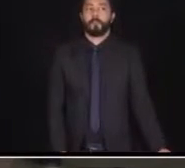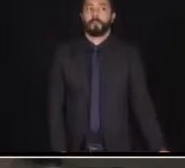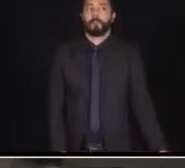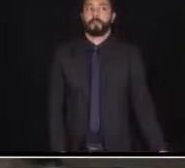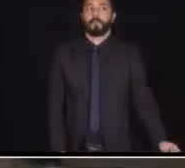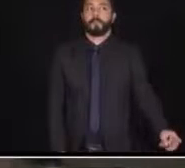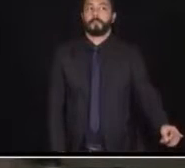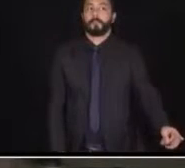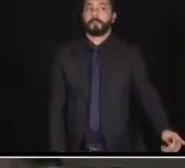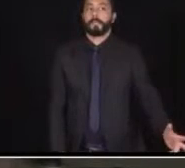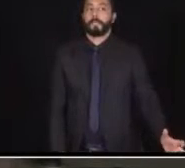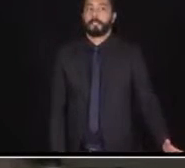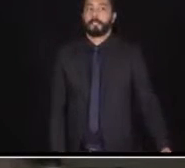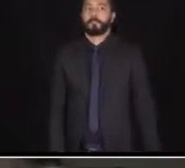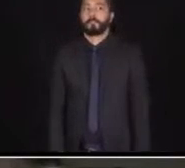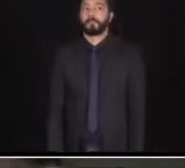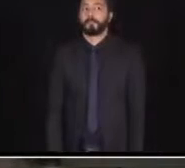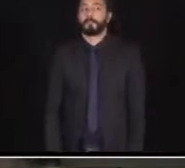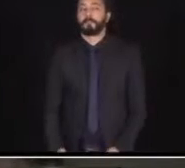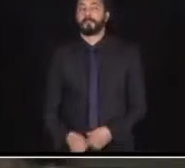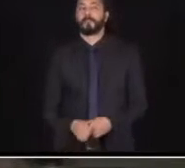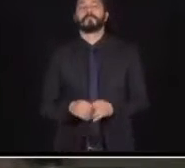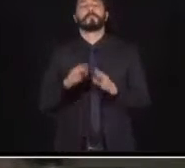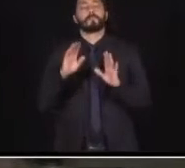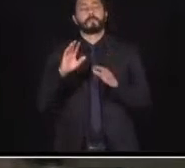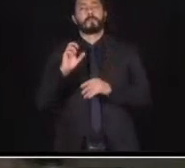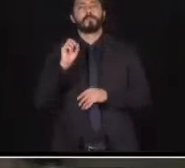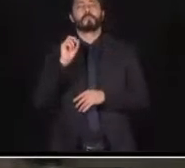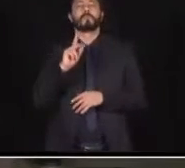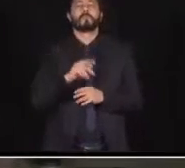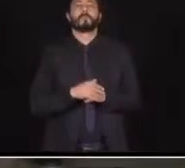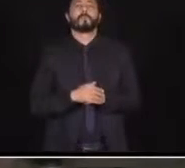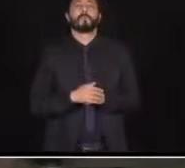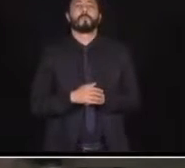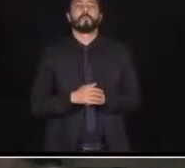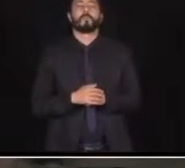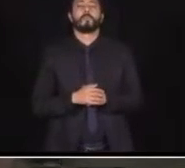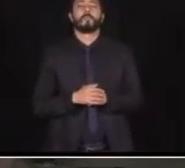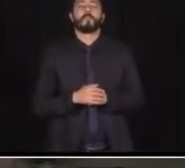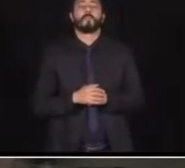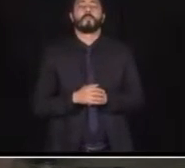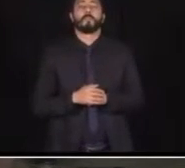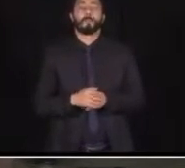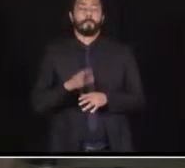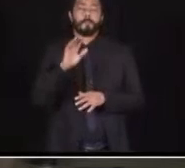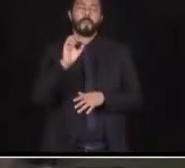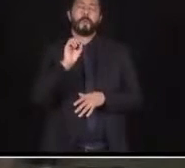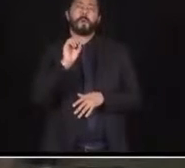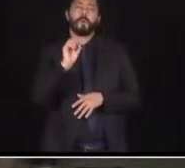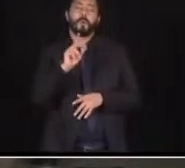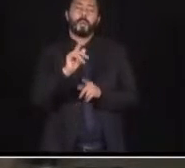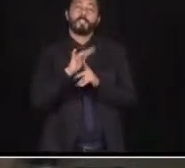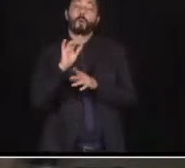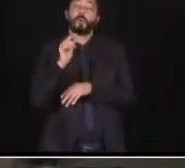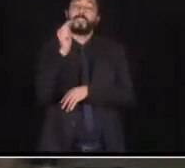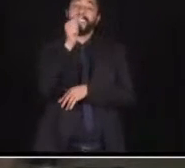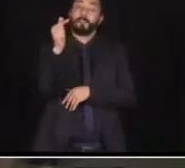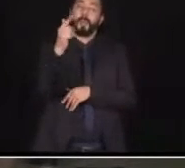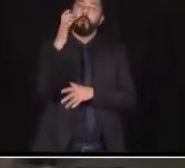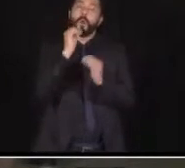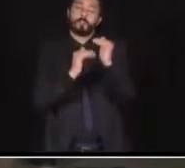So the report also says that if the province, if your government still wanted to balance the budget